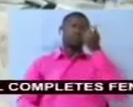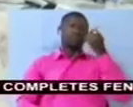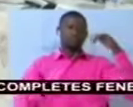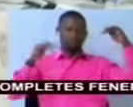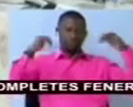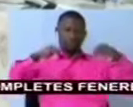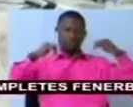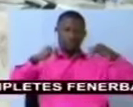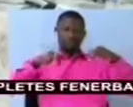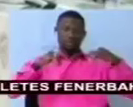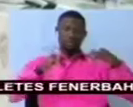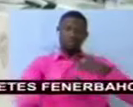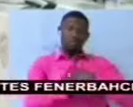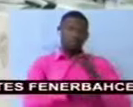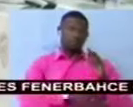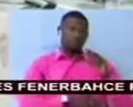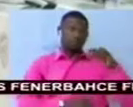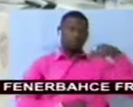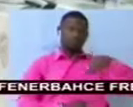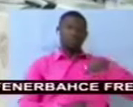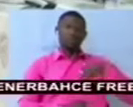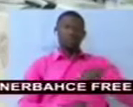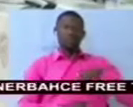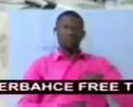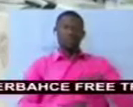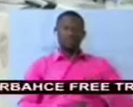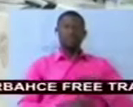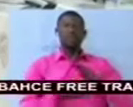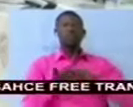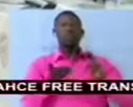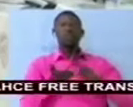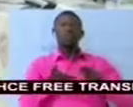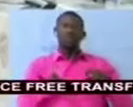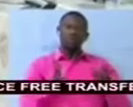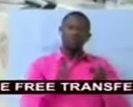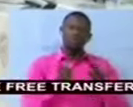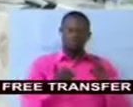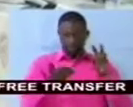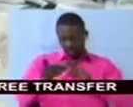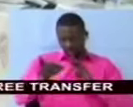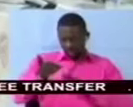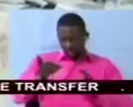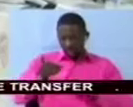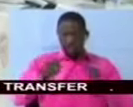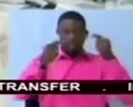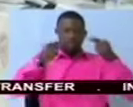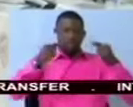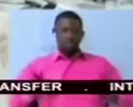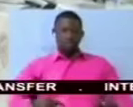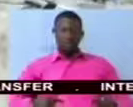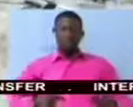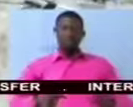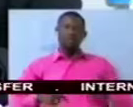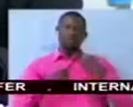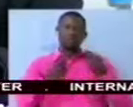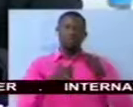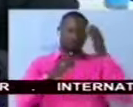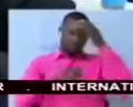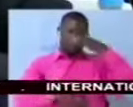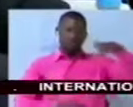today, and as usual, we read a statement on behalf of the